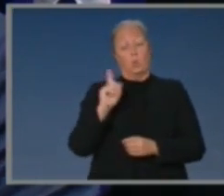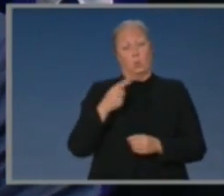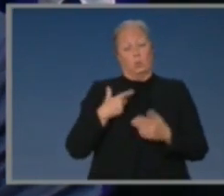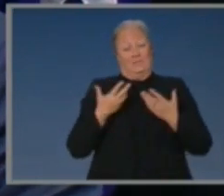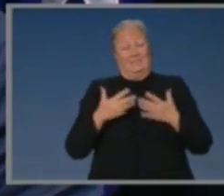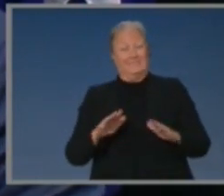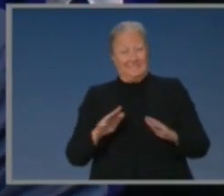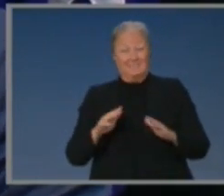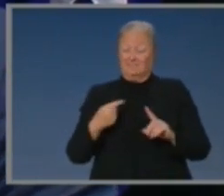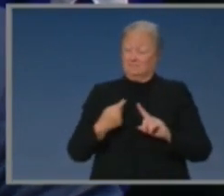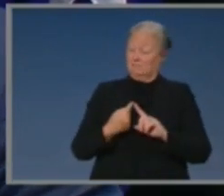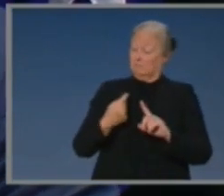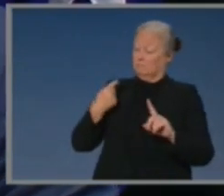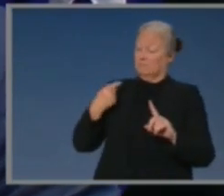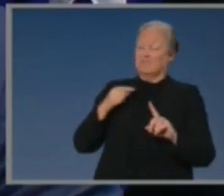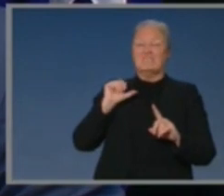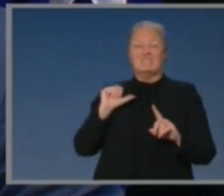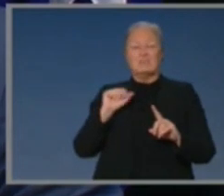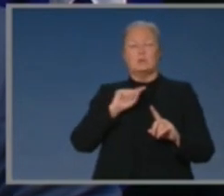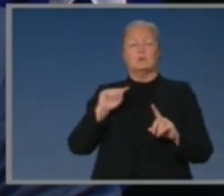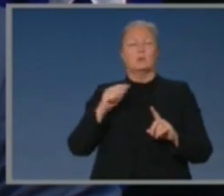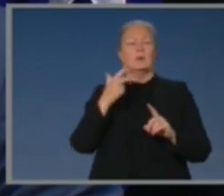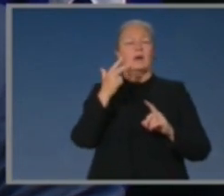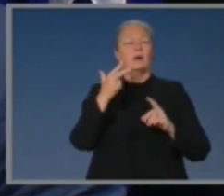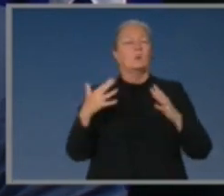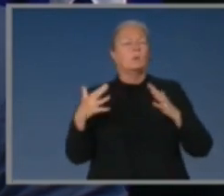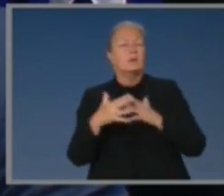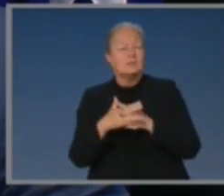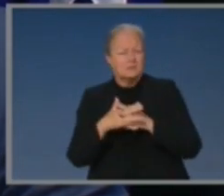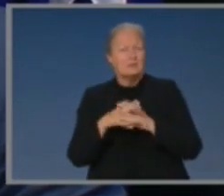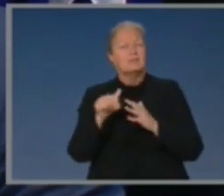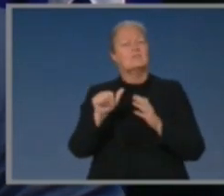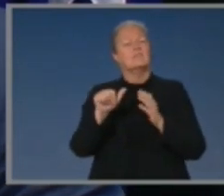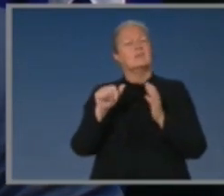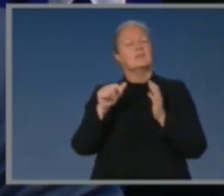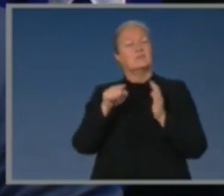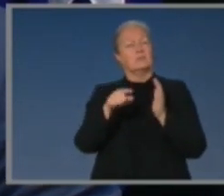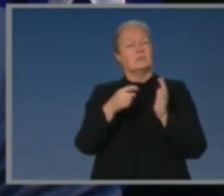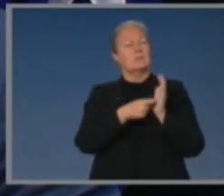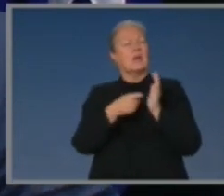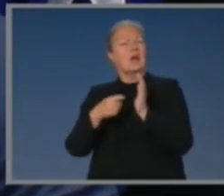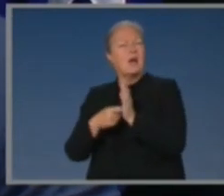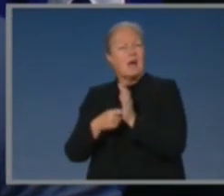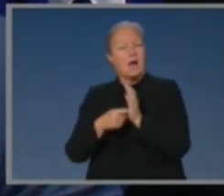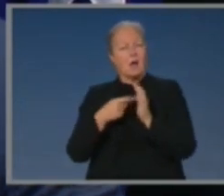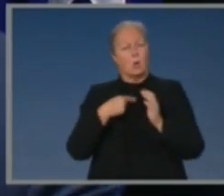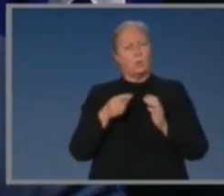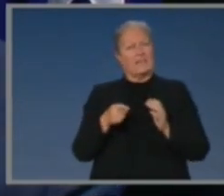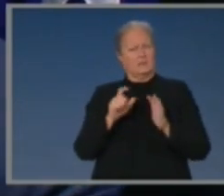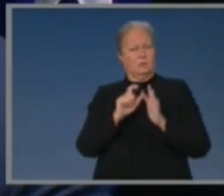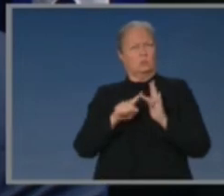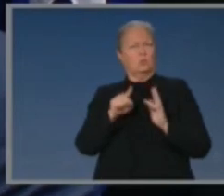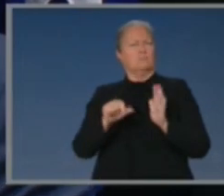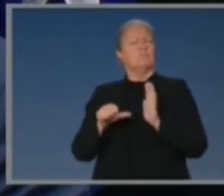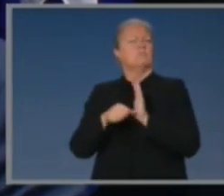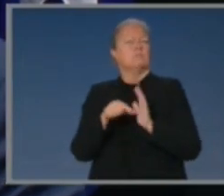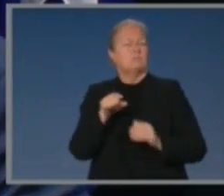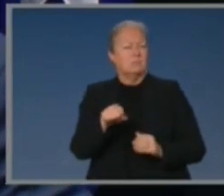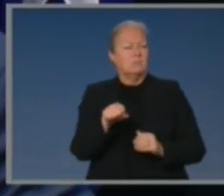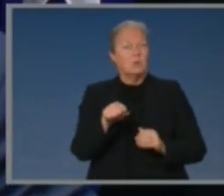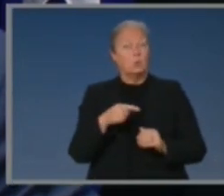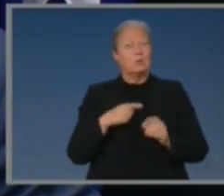8 weeks is to triple our ICU capability. Now, when we start opening up again, and again we already have started opening up